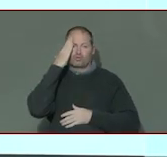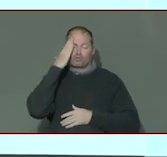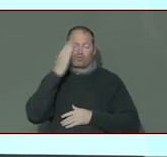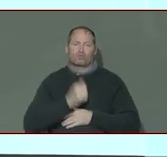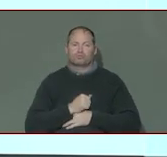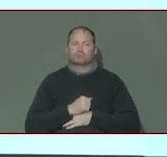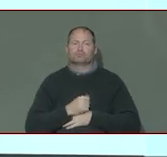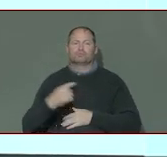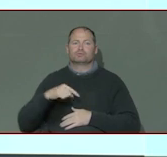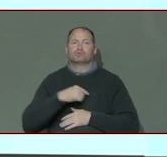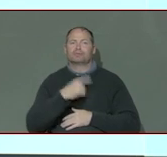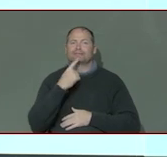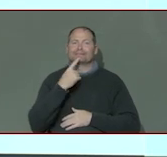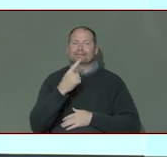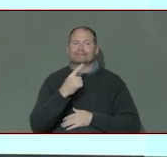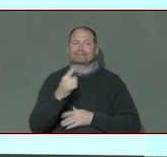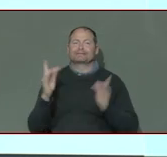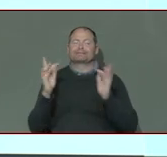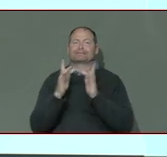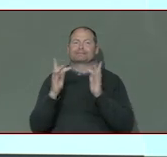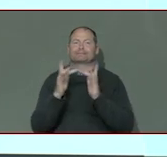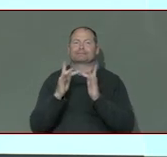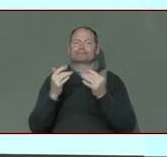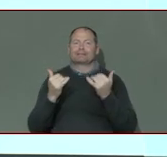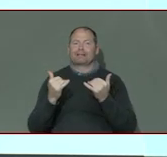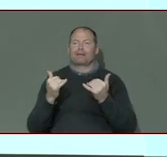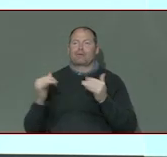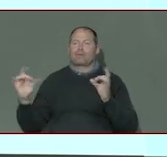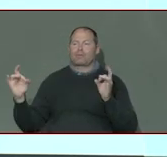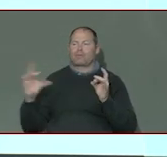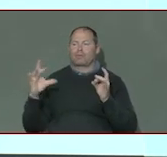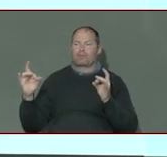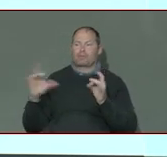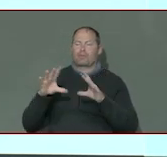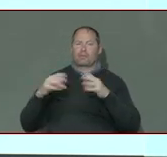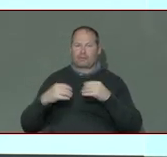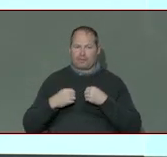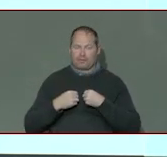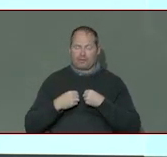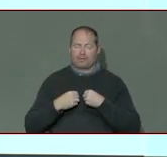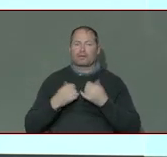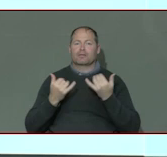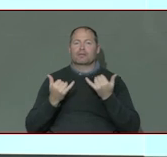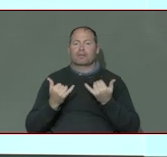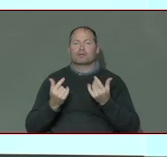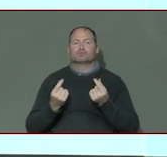able to say, okay, the receptor is going to receive a stimuli, and it's going to